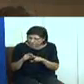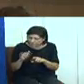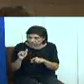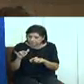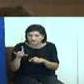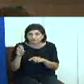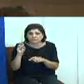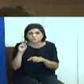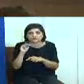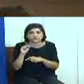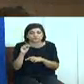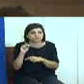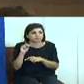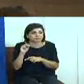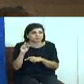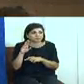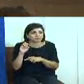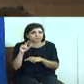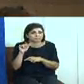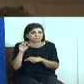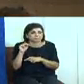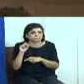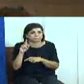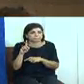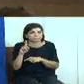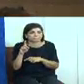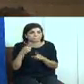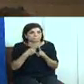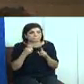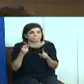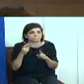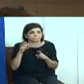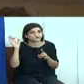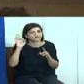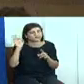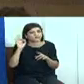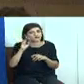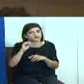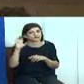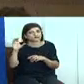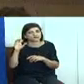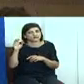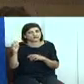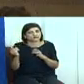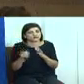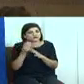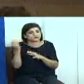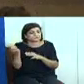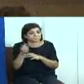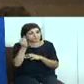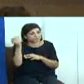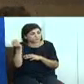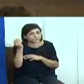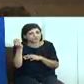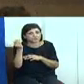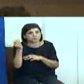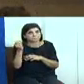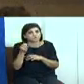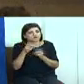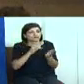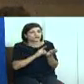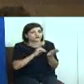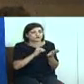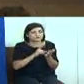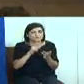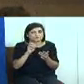Allison Rowland, from pastor of MCC New Orleans, sends her best wishes. We know that by Reverend Dr. Pat Ling